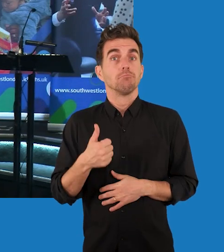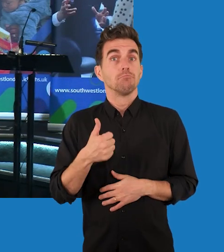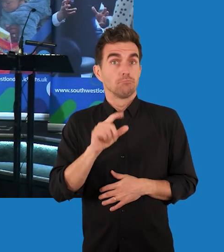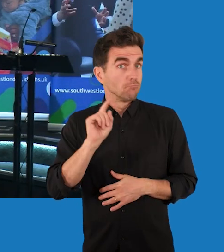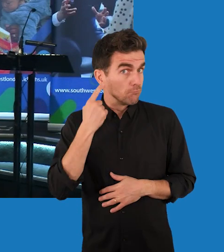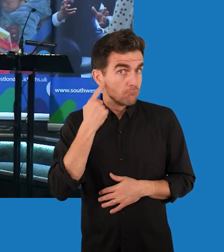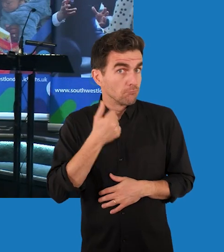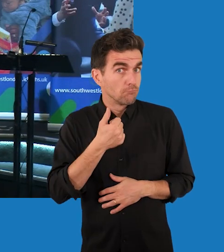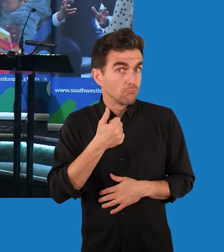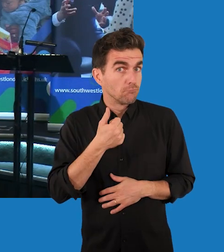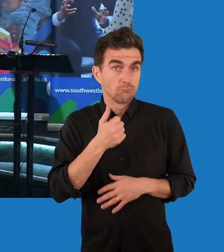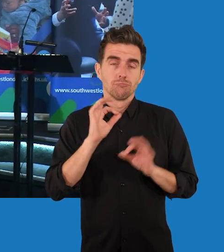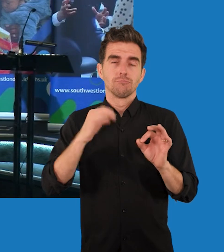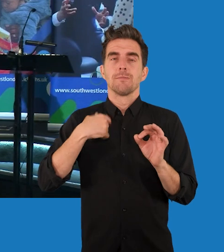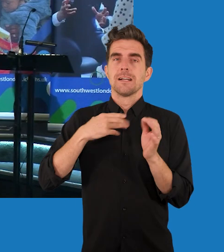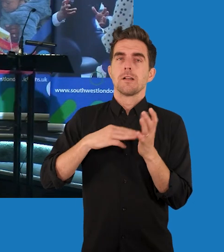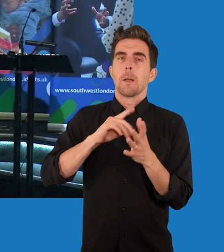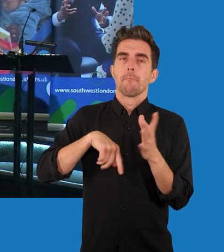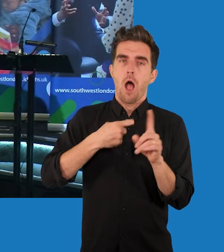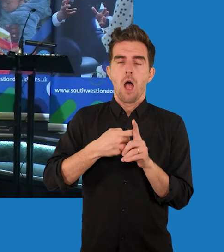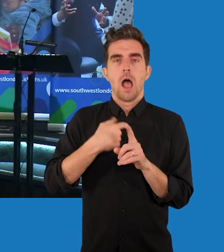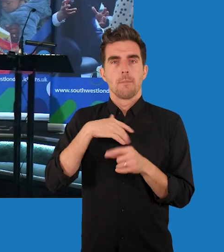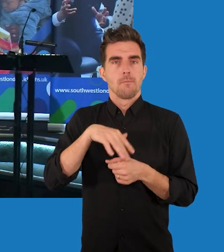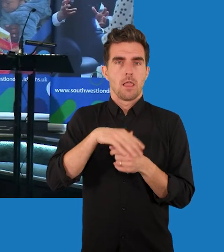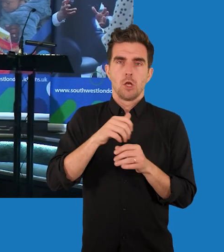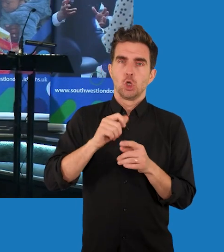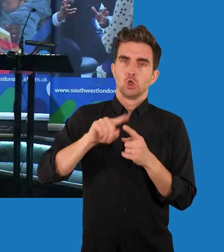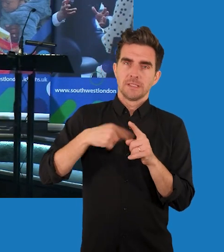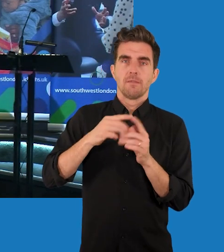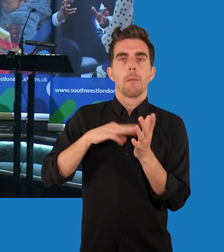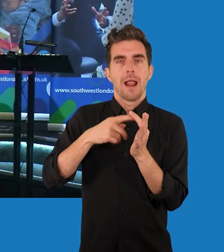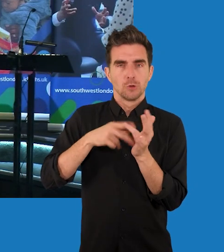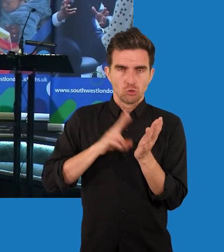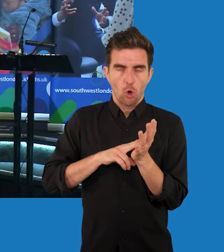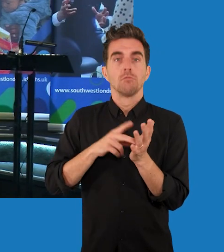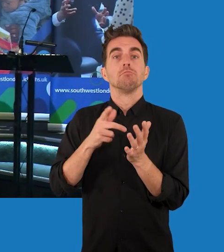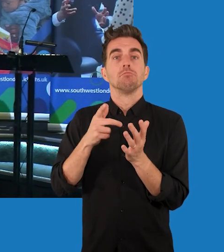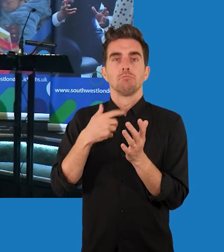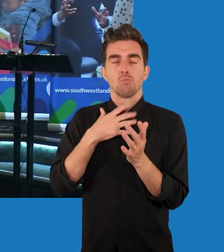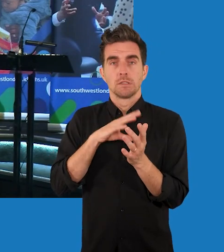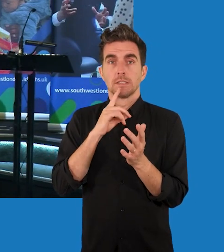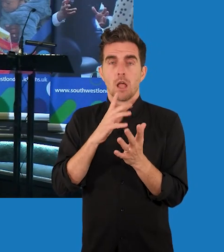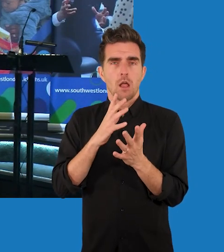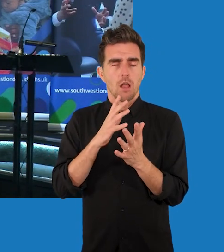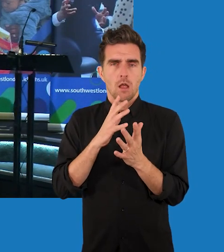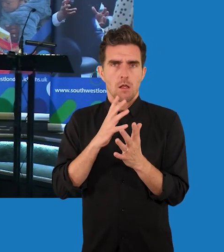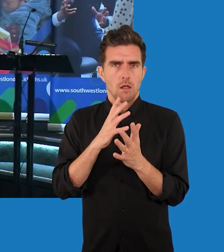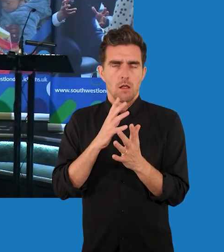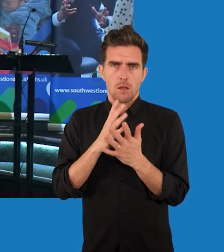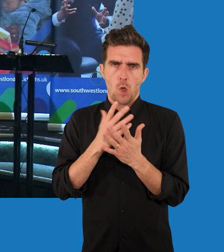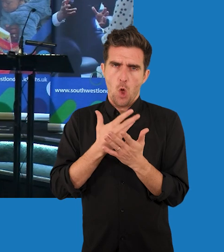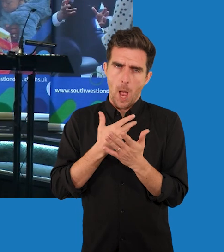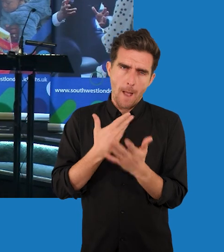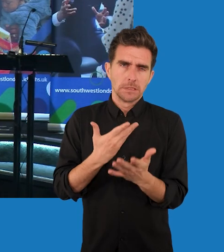Hi, so can you hear me okay? Yeah, I'm Mark Creelman, I'm the Place Executive for Merton and Wandsworth at the ICB. Just to say real commitment